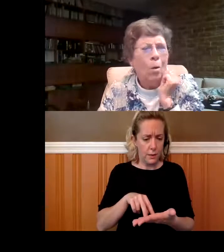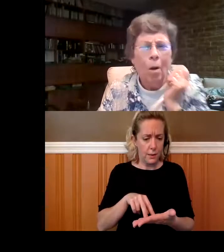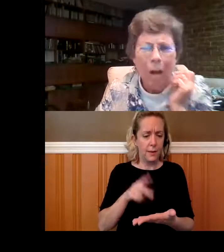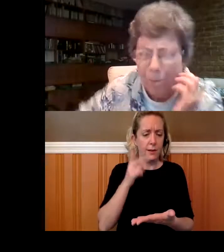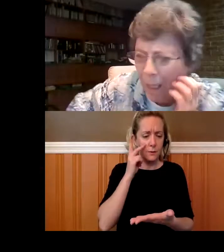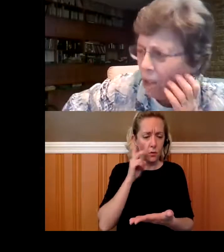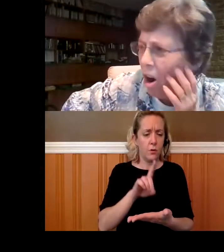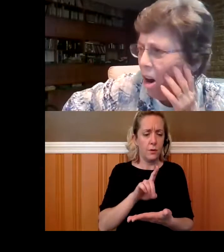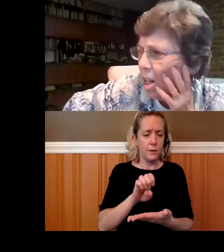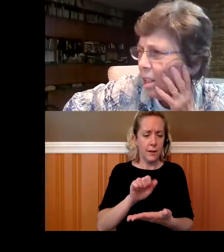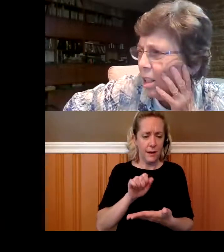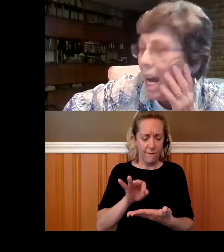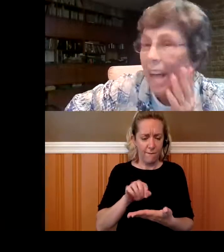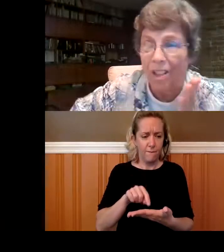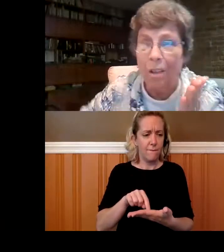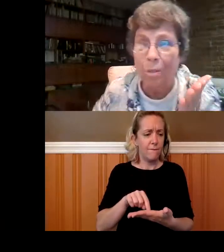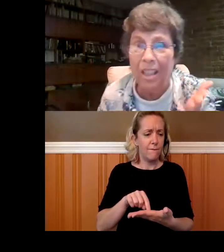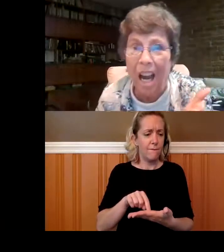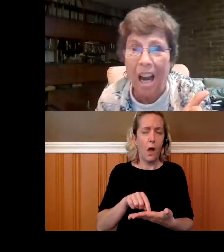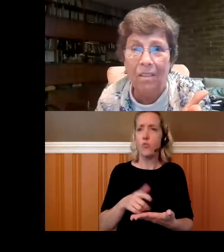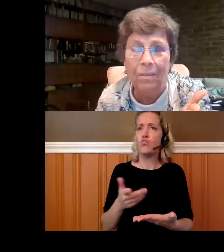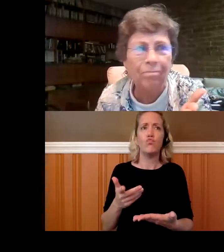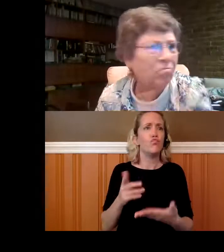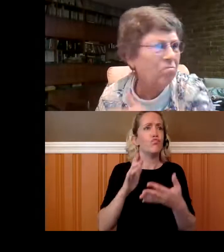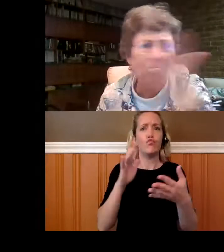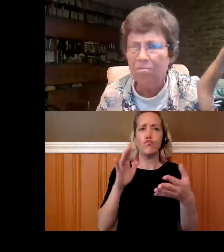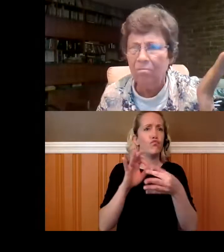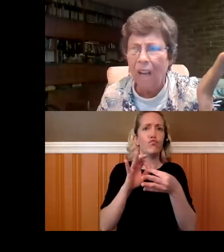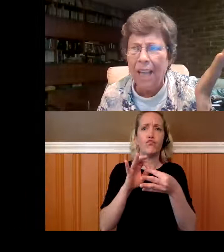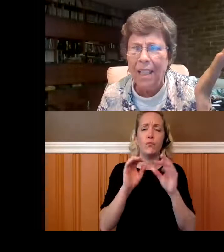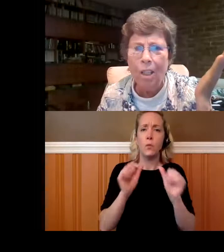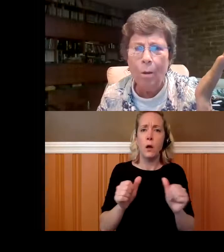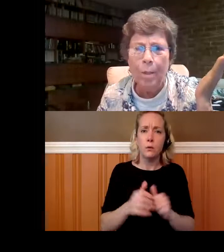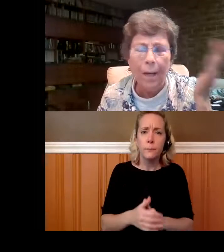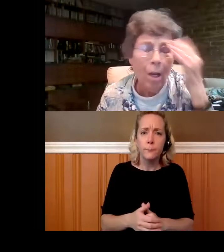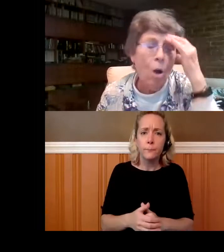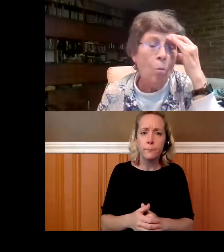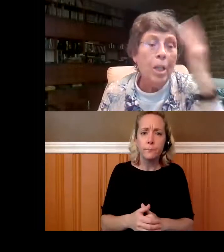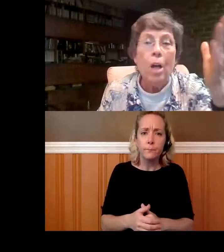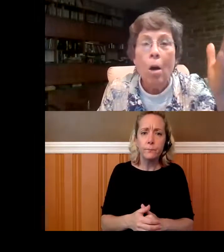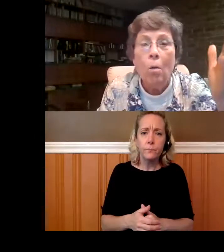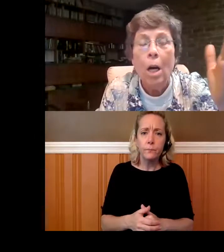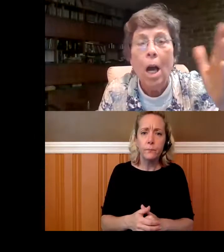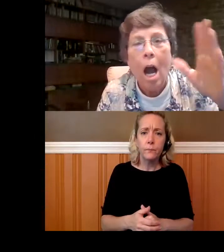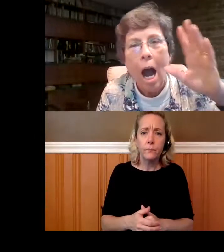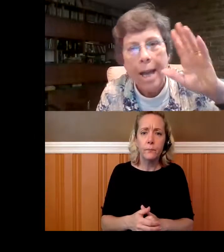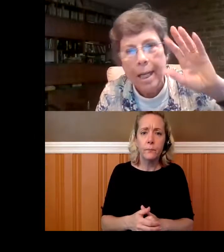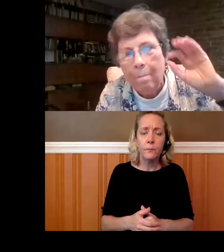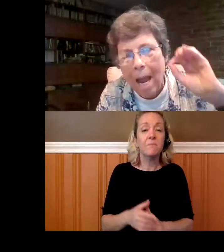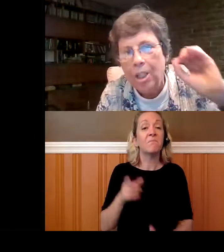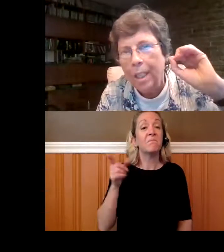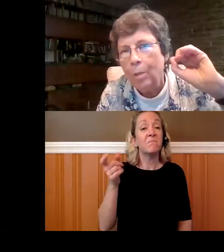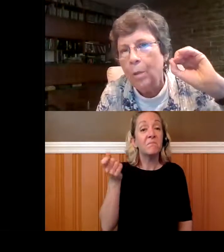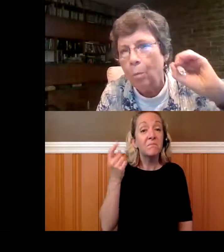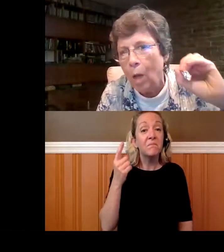deaf. I didn't know he was deaf. Well, you know, I can imagine someone who's blind walking around. I can